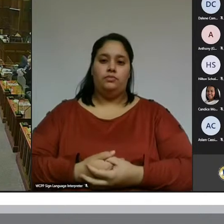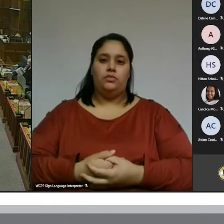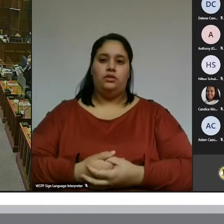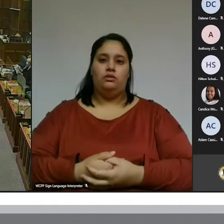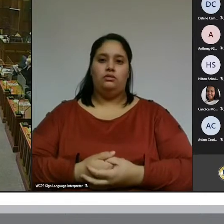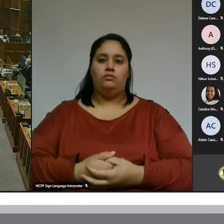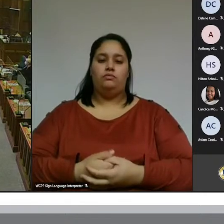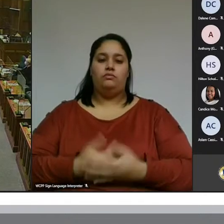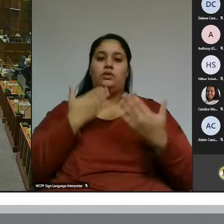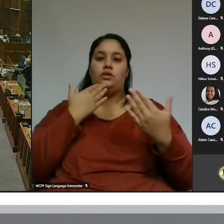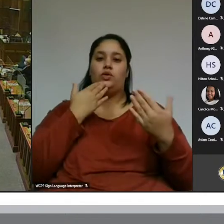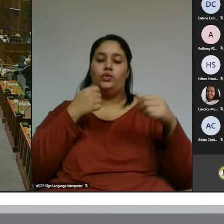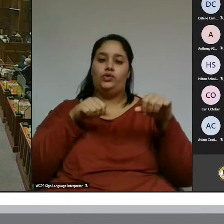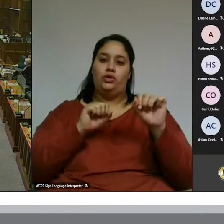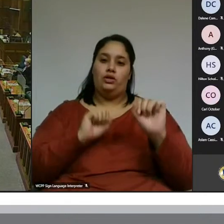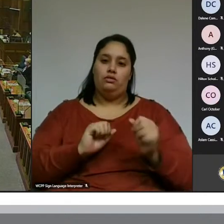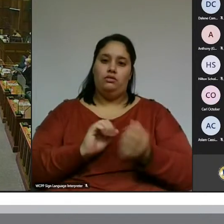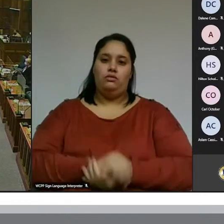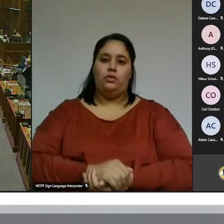Thank you, Chairperson.